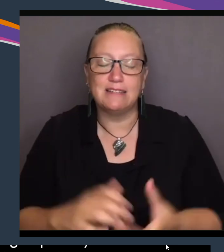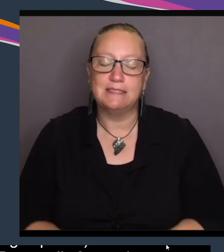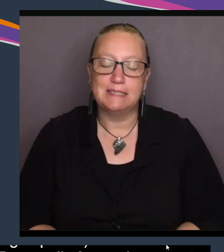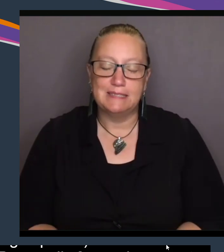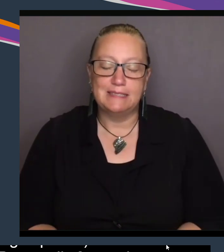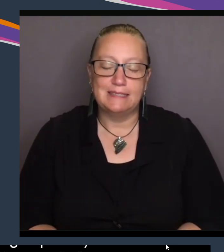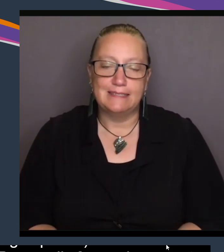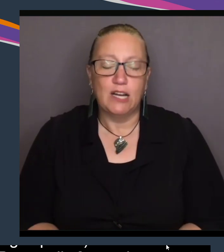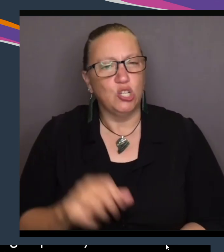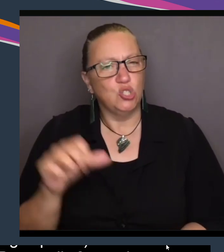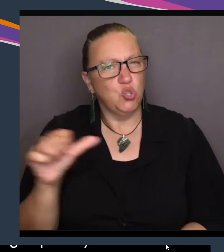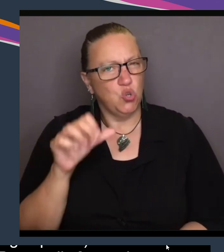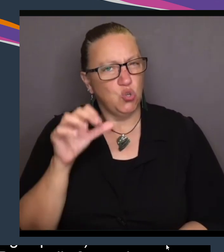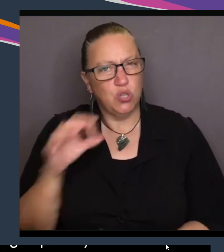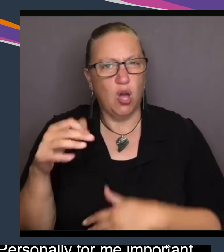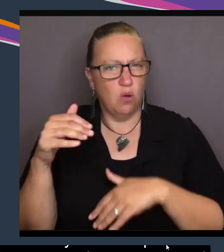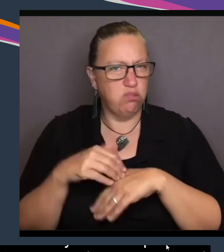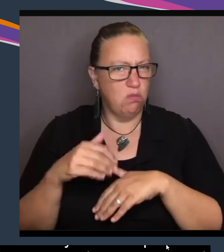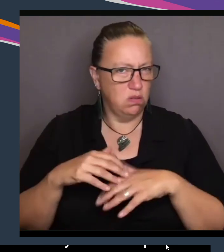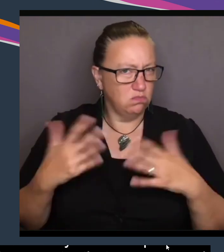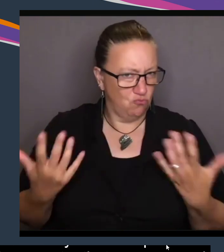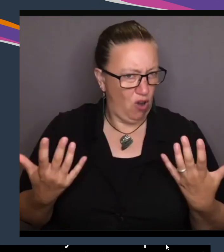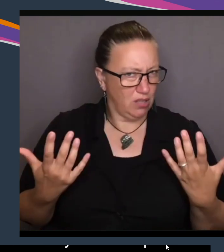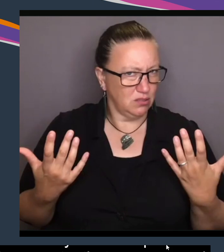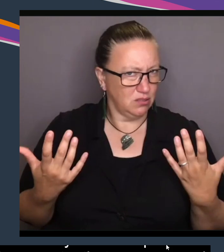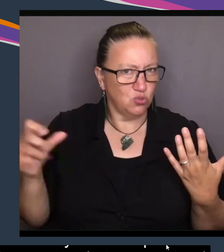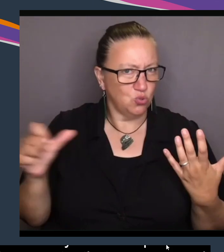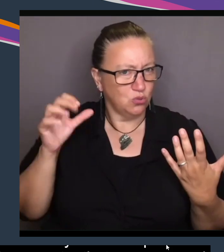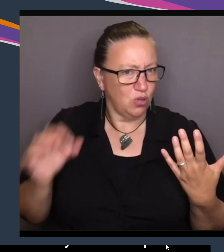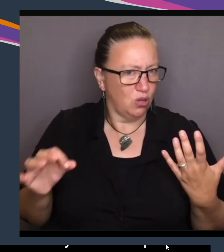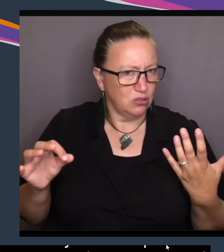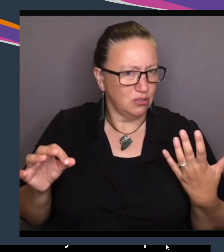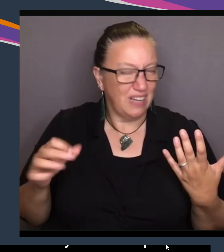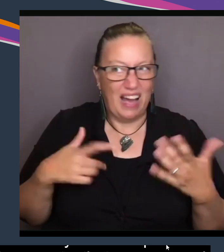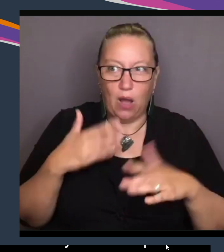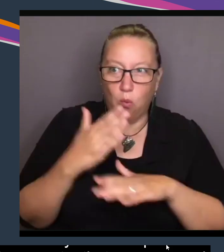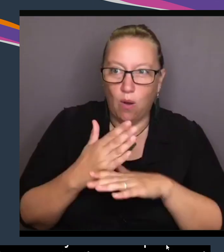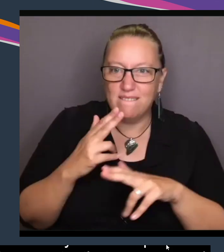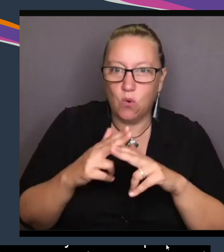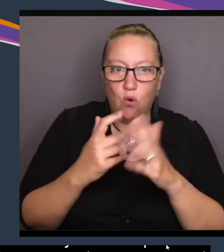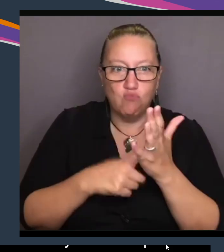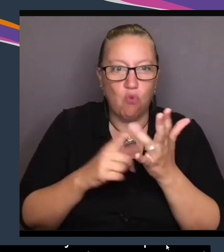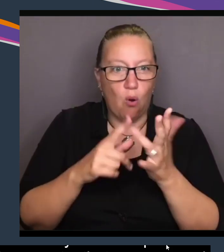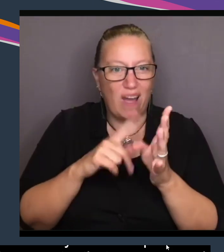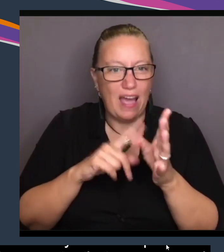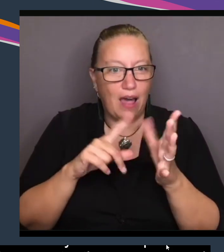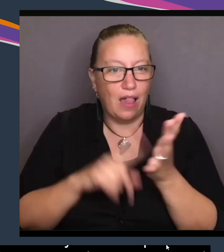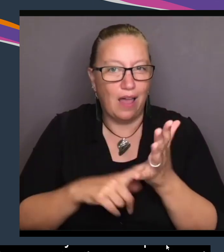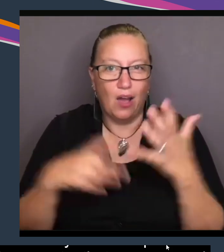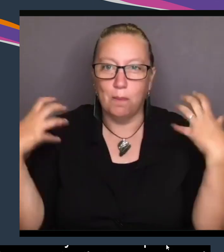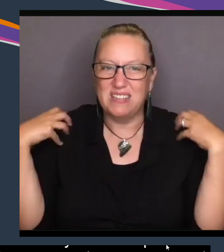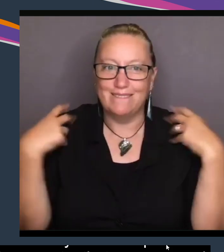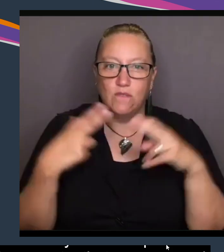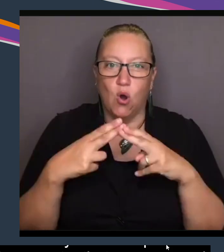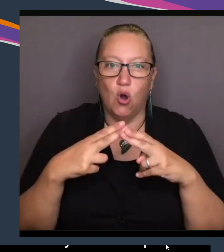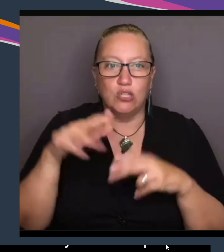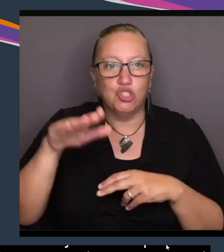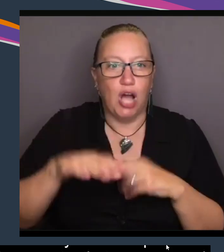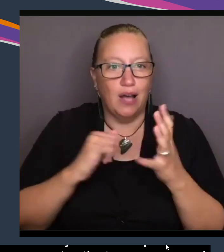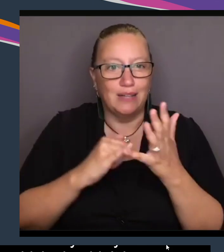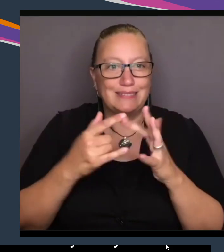shouldn't be a problem these days. I work for the Royal Commission into Child Sexual Abuse, funded by the Attorney